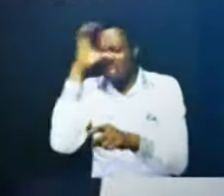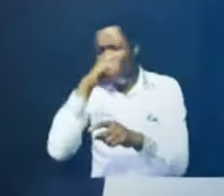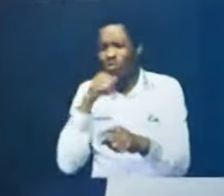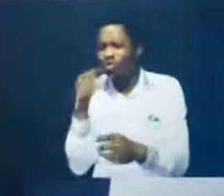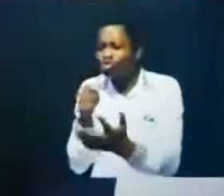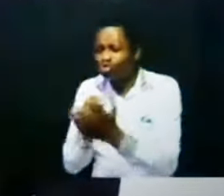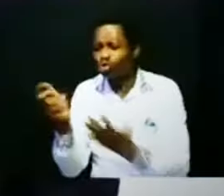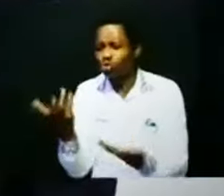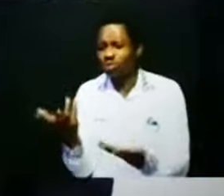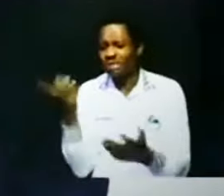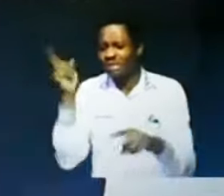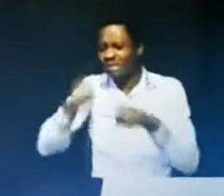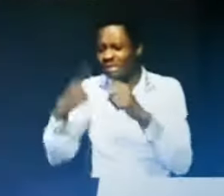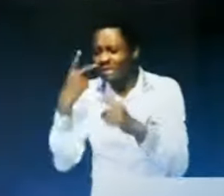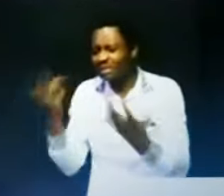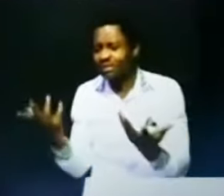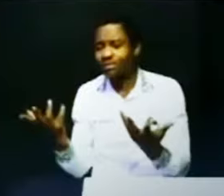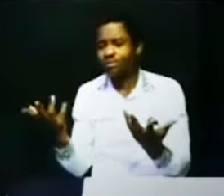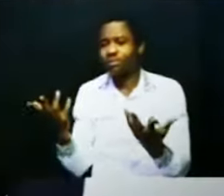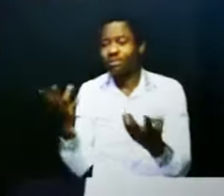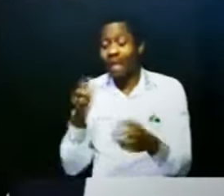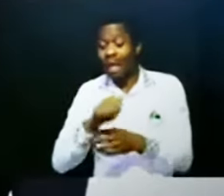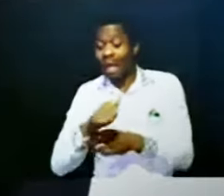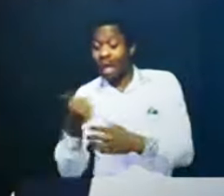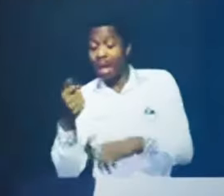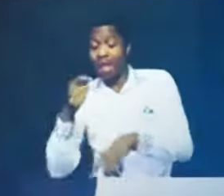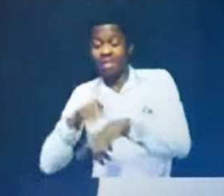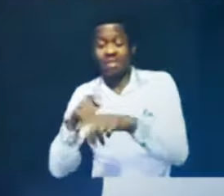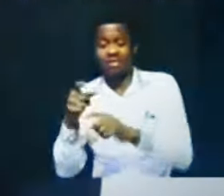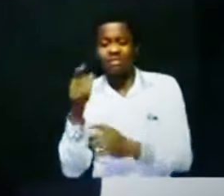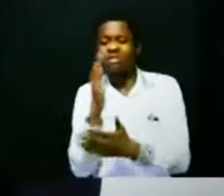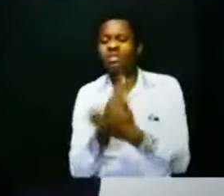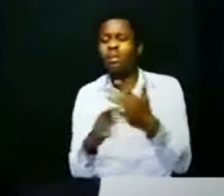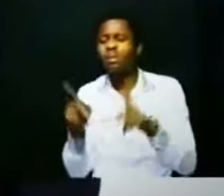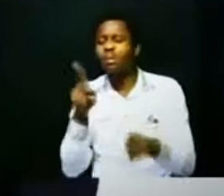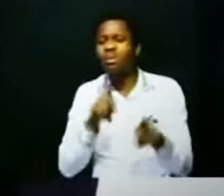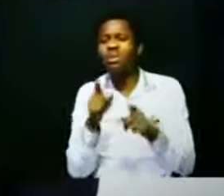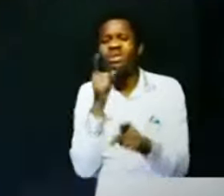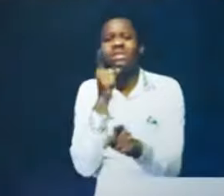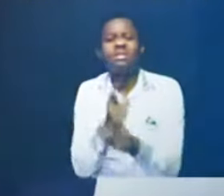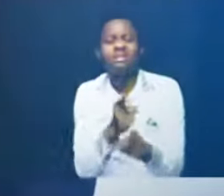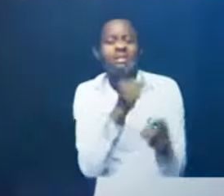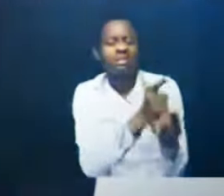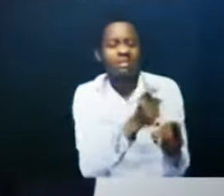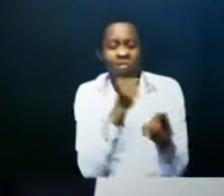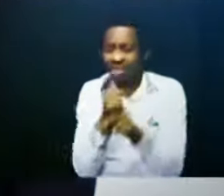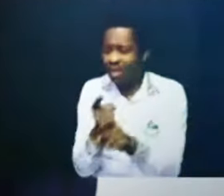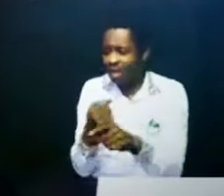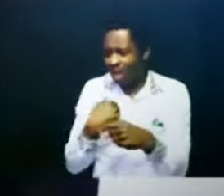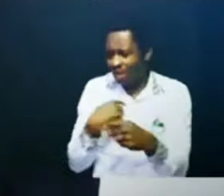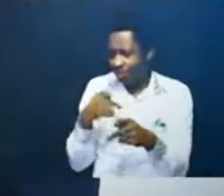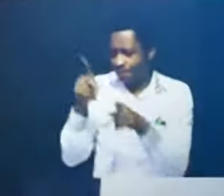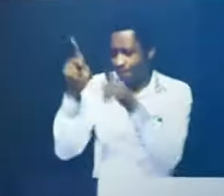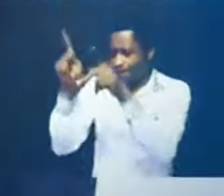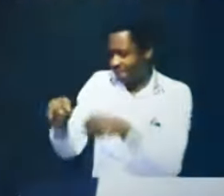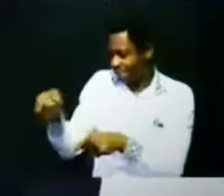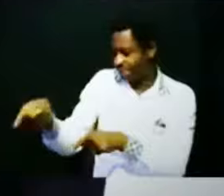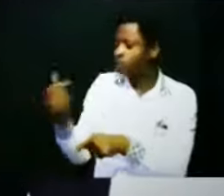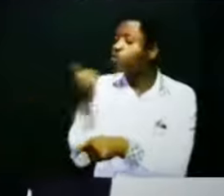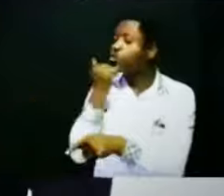real. Other times, some people tend to share in others' pain and